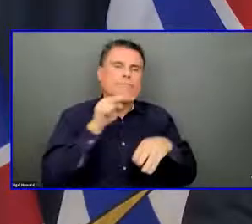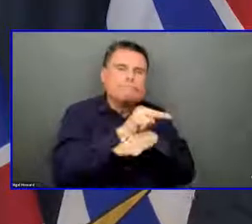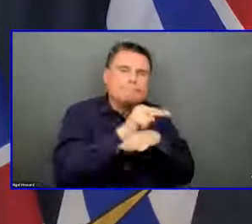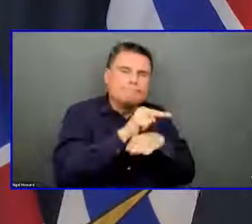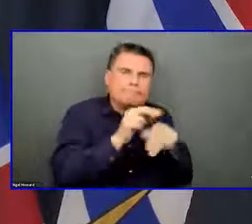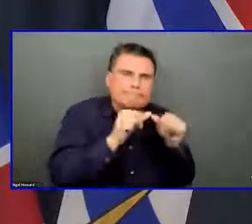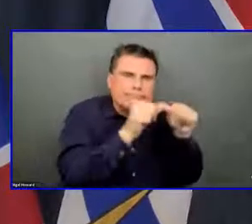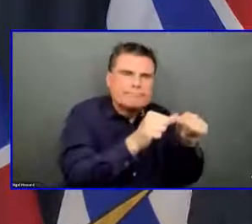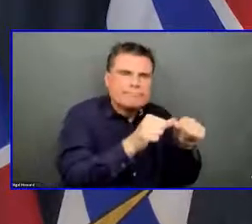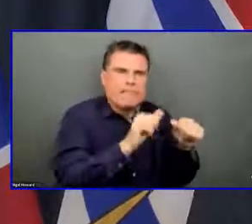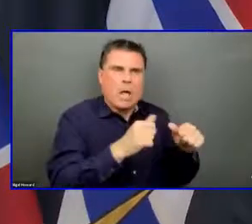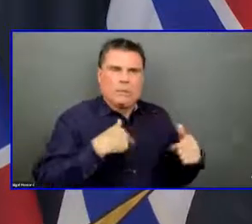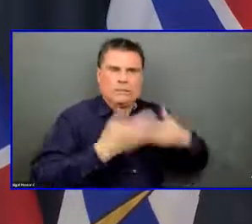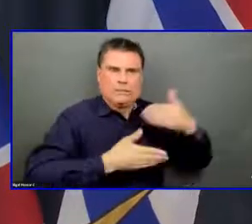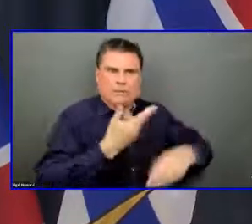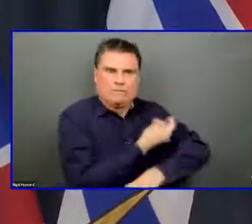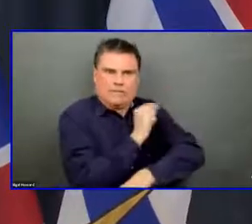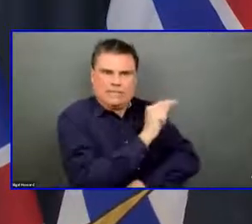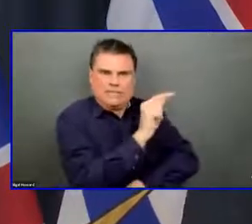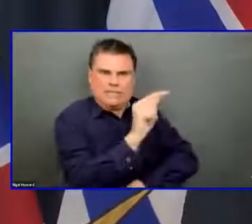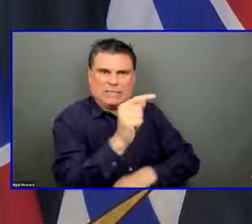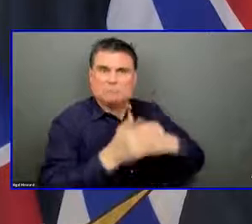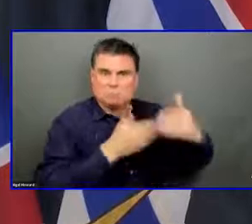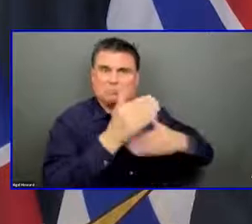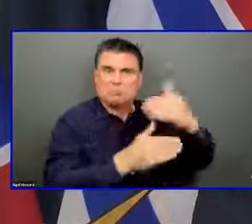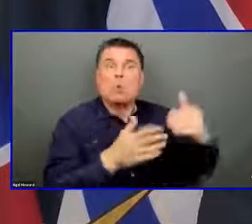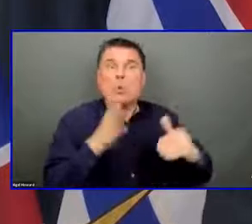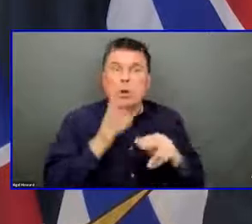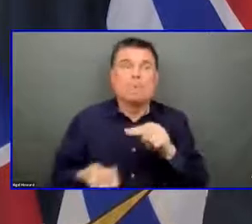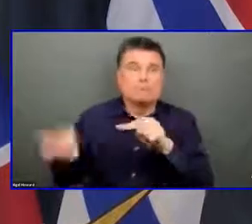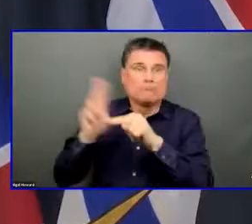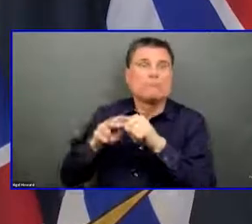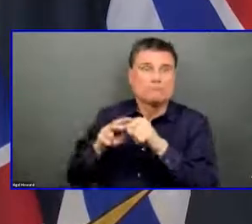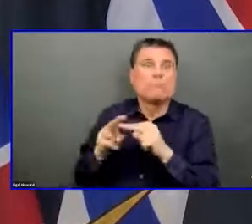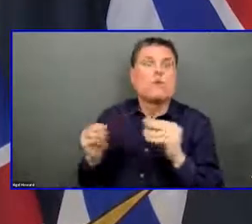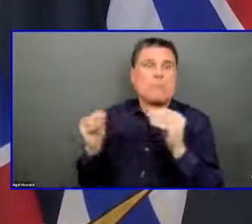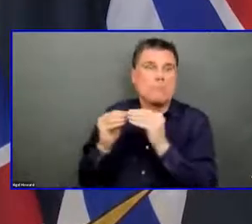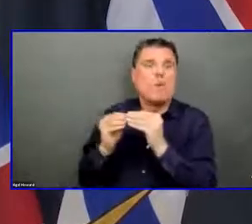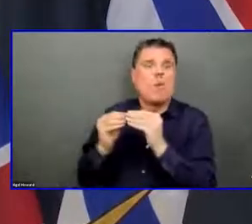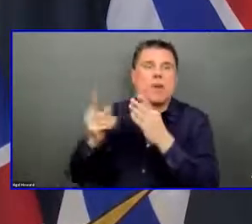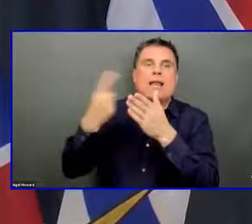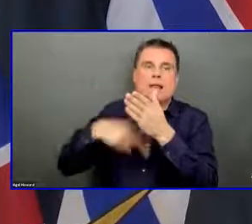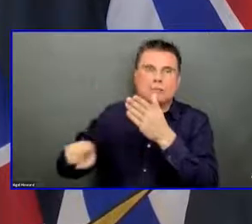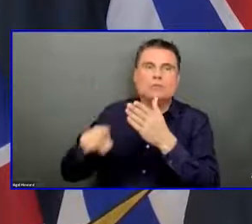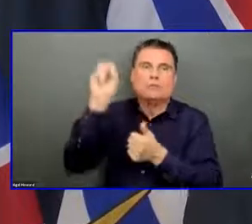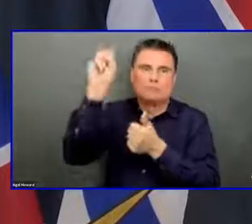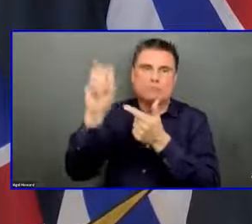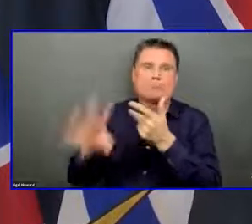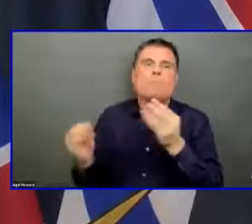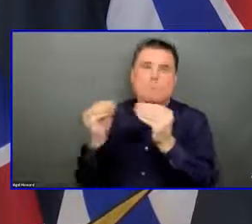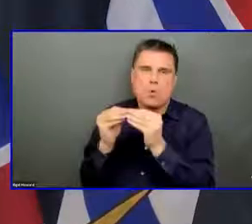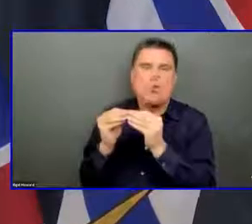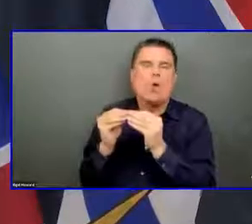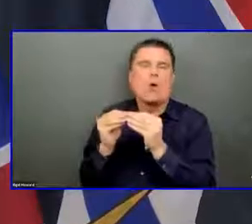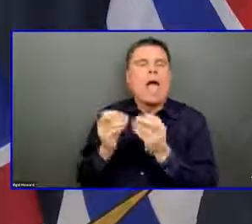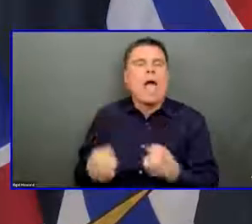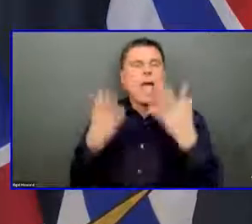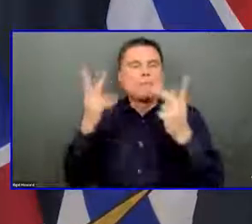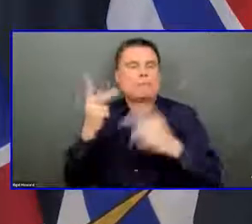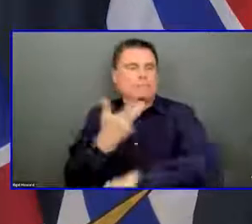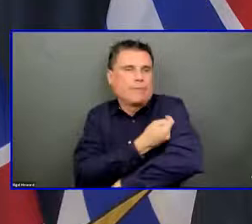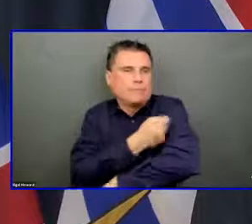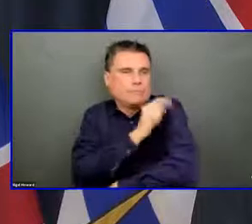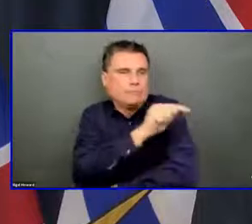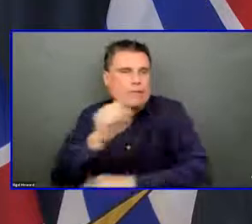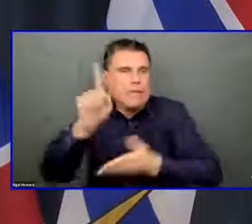dramatically increased next week as we begin our immunization clinics for the general population